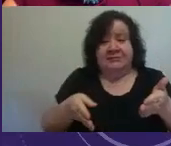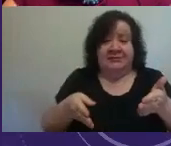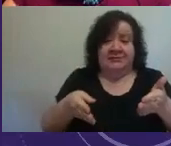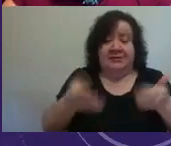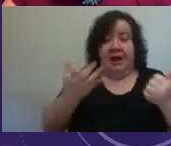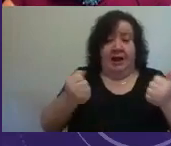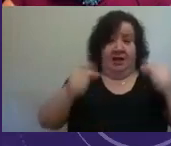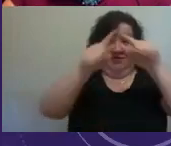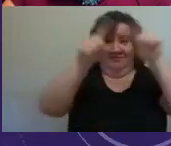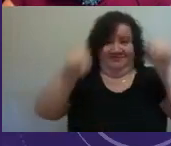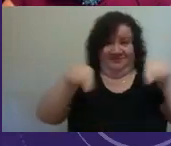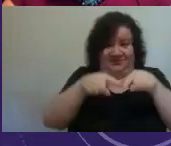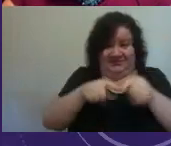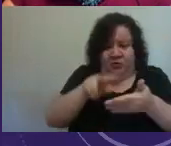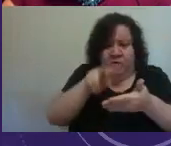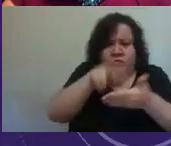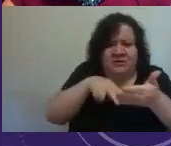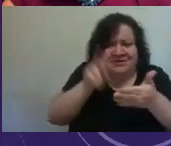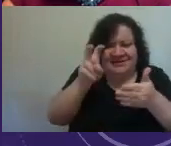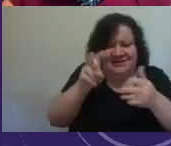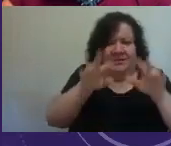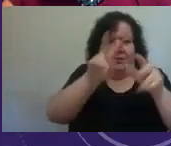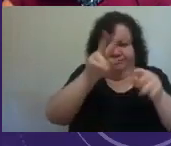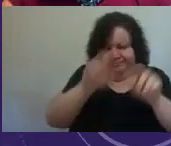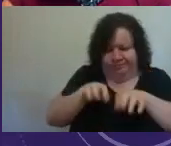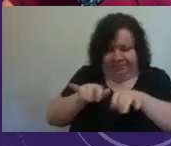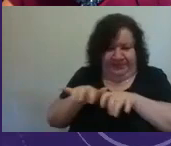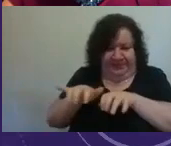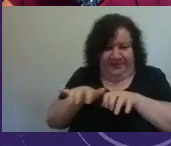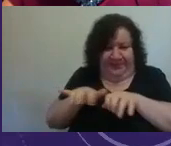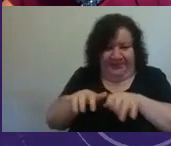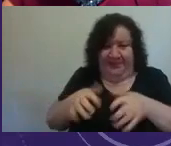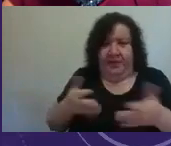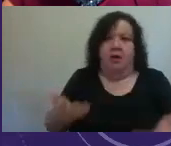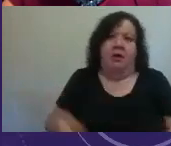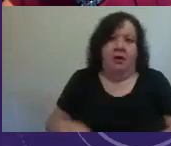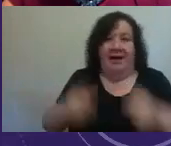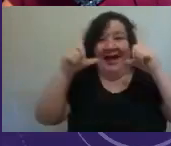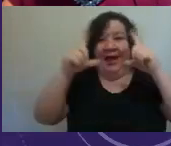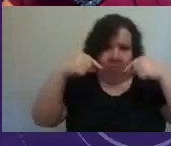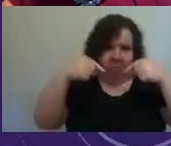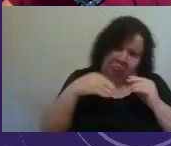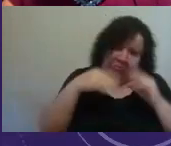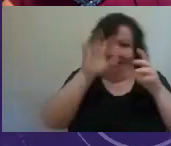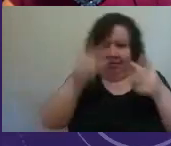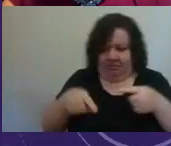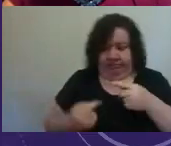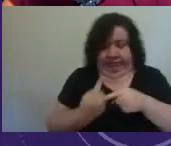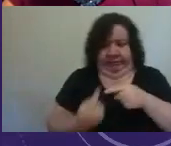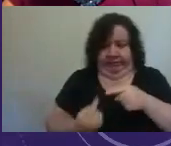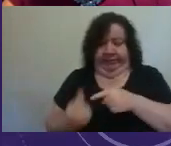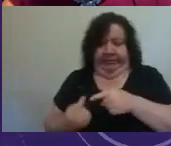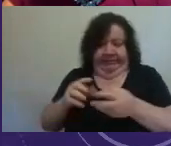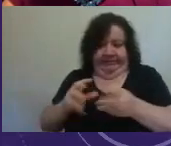this is what a screen reader will read. Wishing you a prosperous new year.